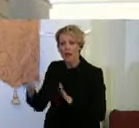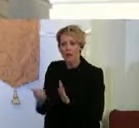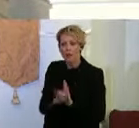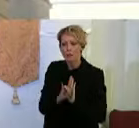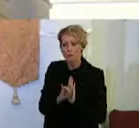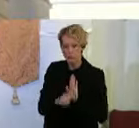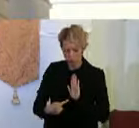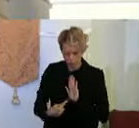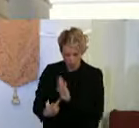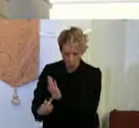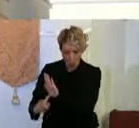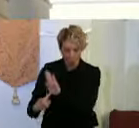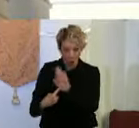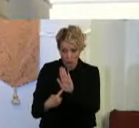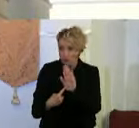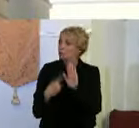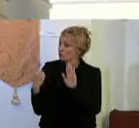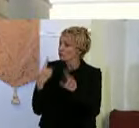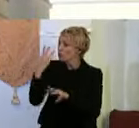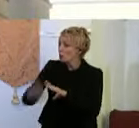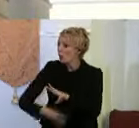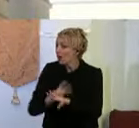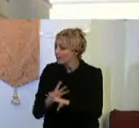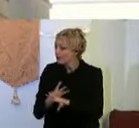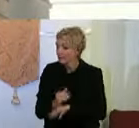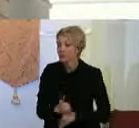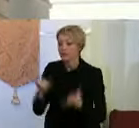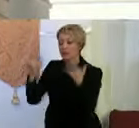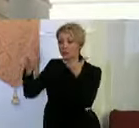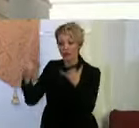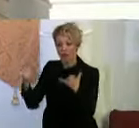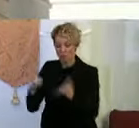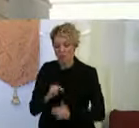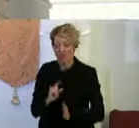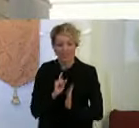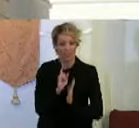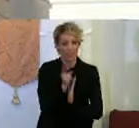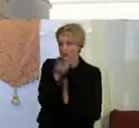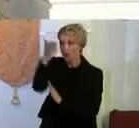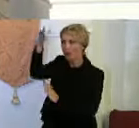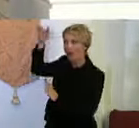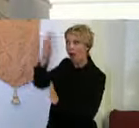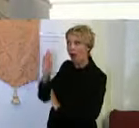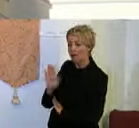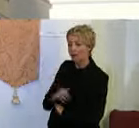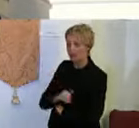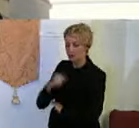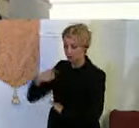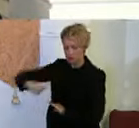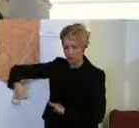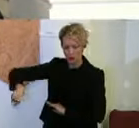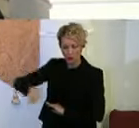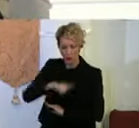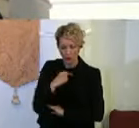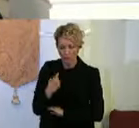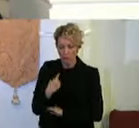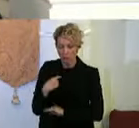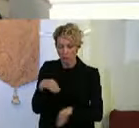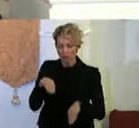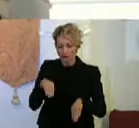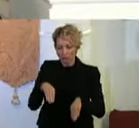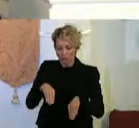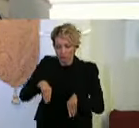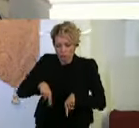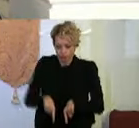express you in the world. So now in this moment, God, as we place our feet on holy